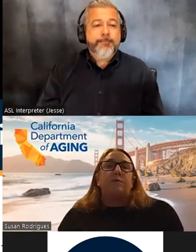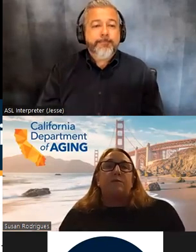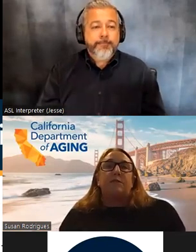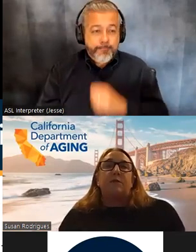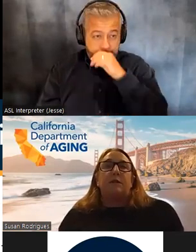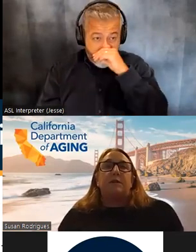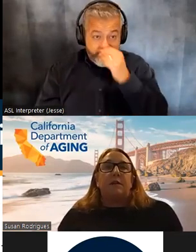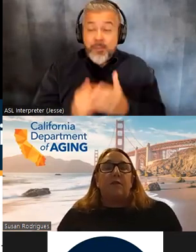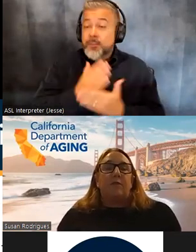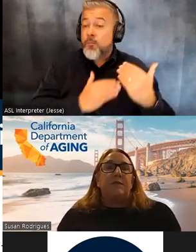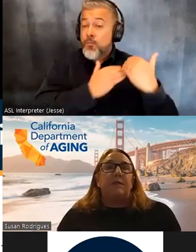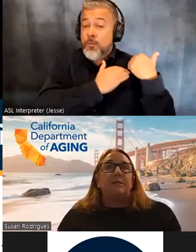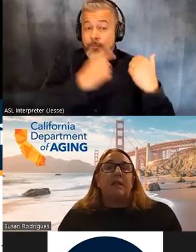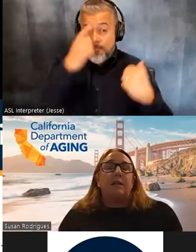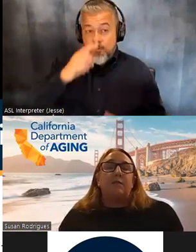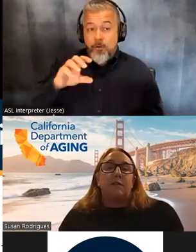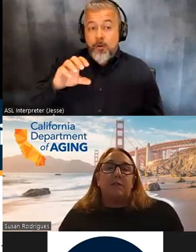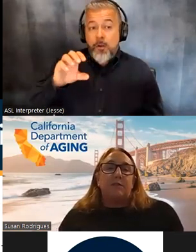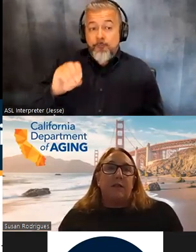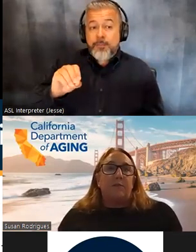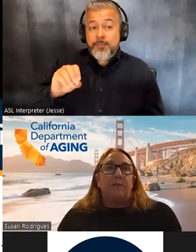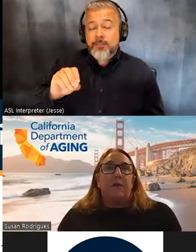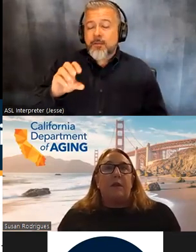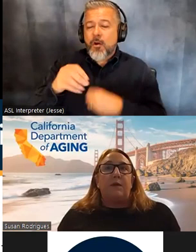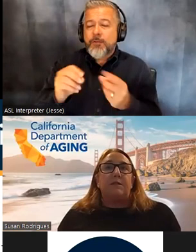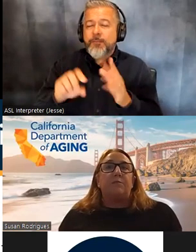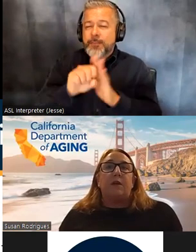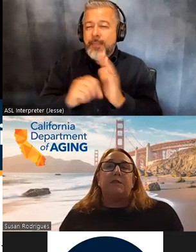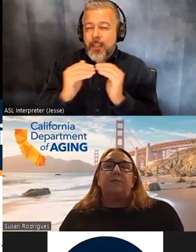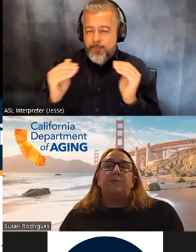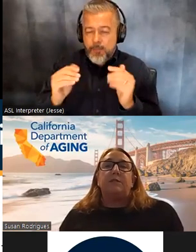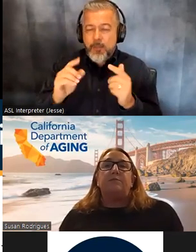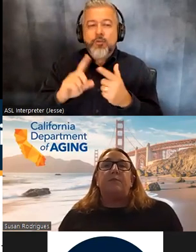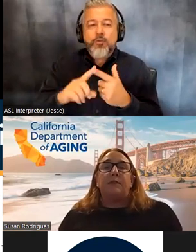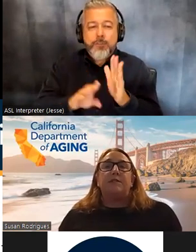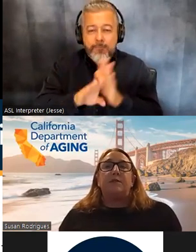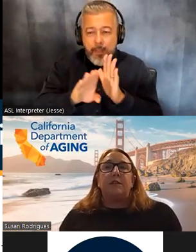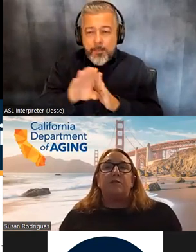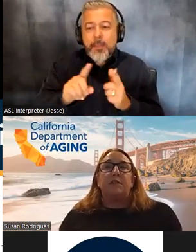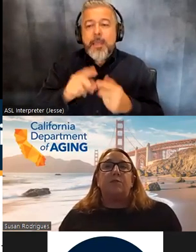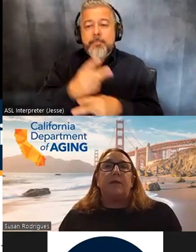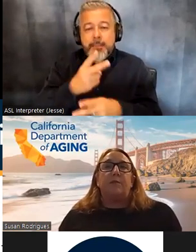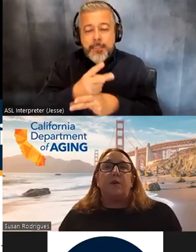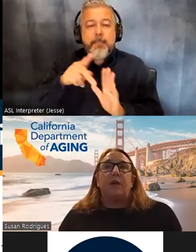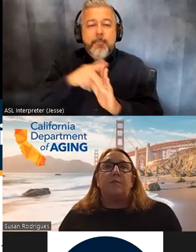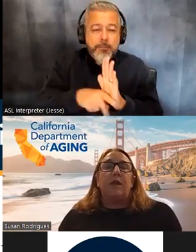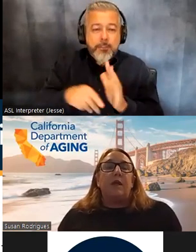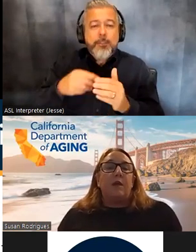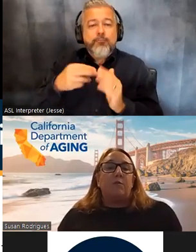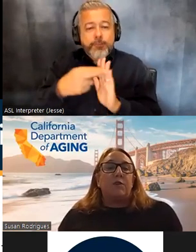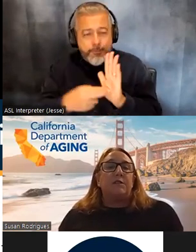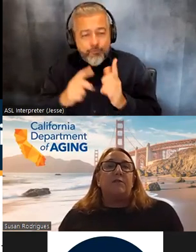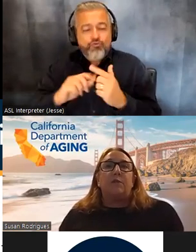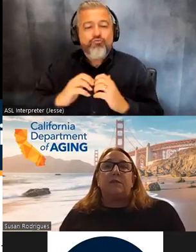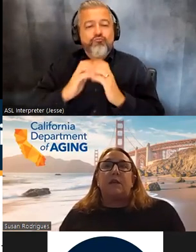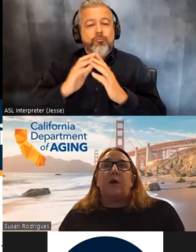Some of the responsibilities of the office at the state level is to develop and maintain policies and procedures to implement the program. And